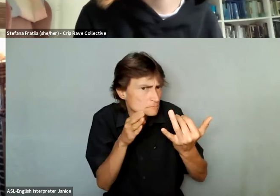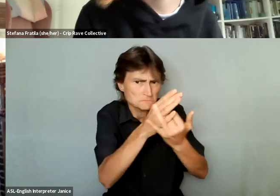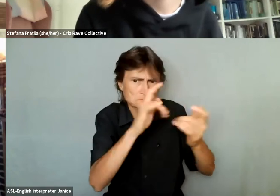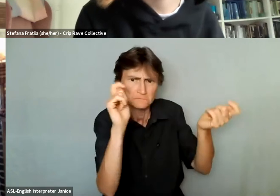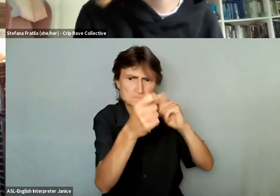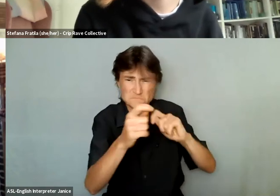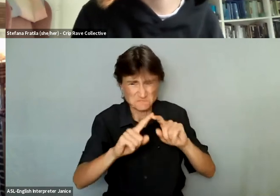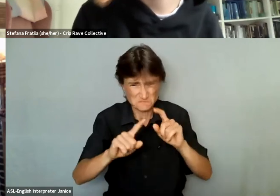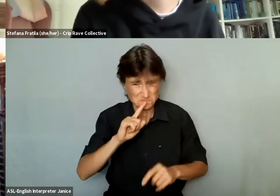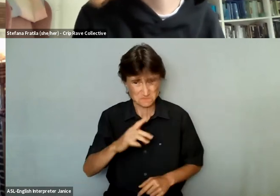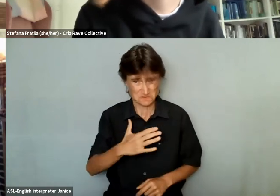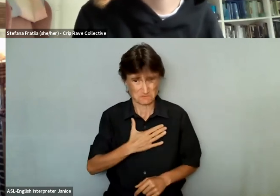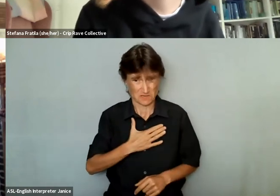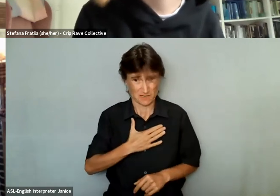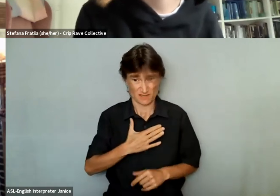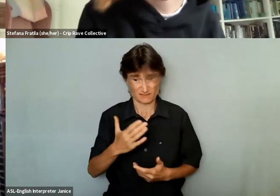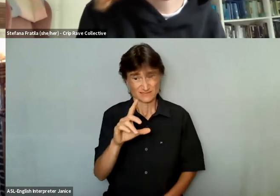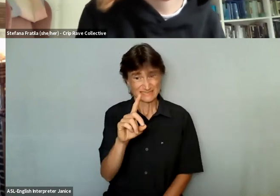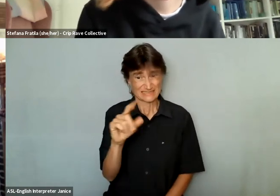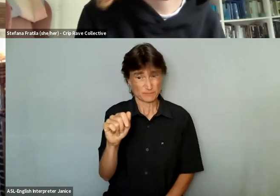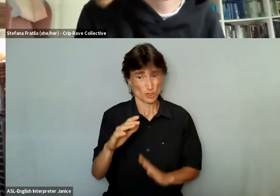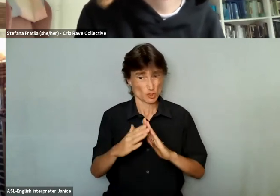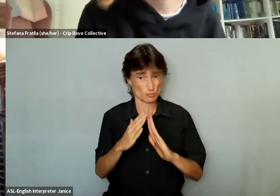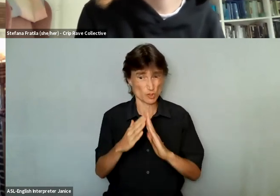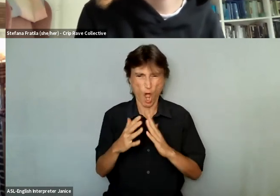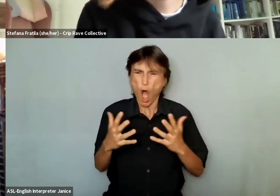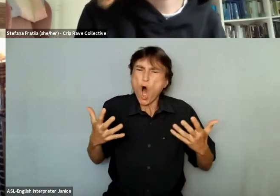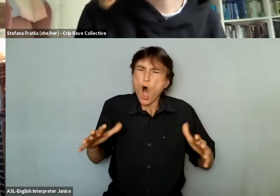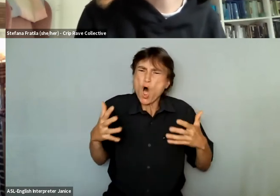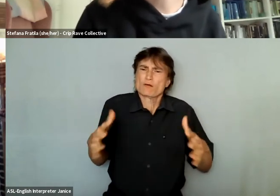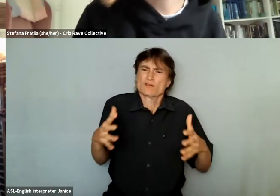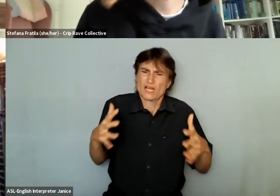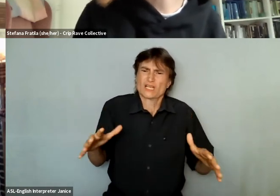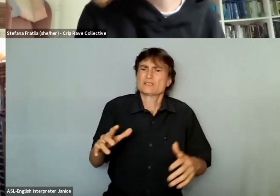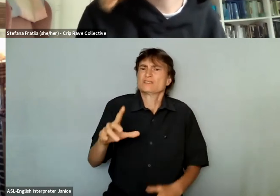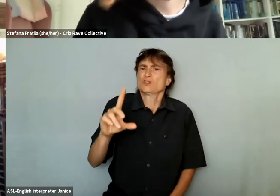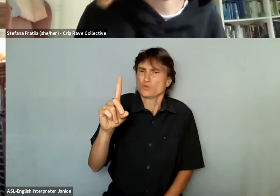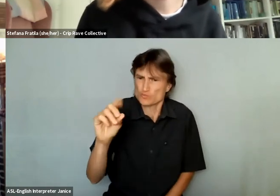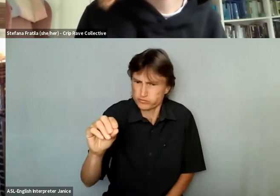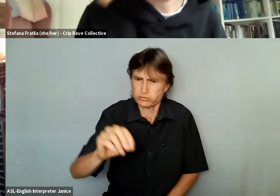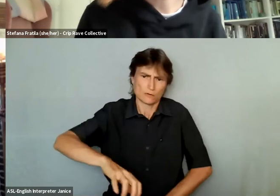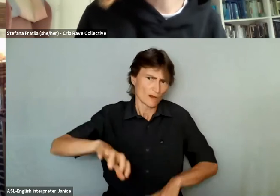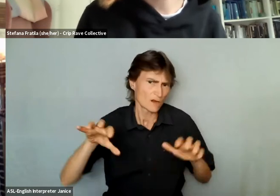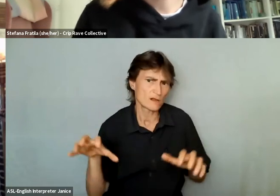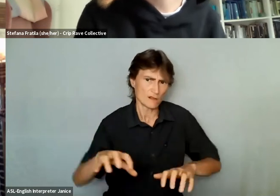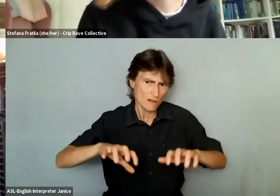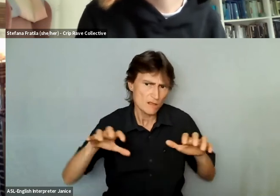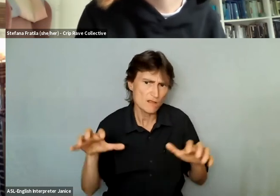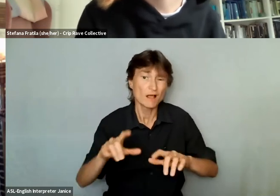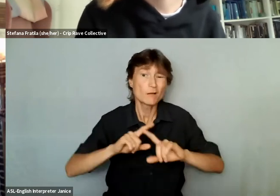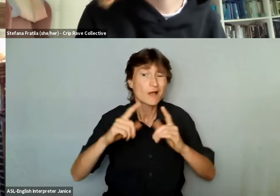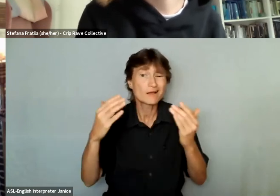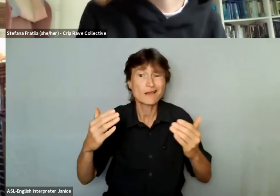that people, like that the disabled community hasn't already been doing for a long time. We're really just trying to extend that access work